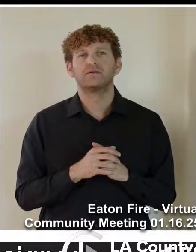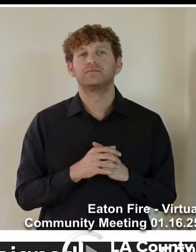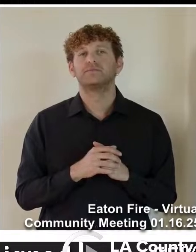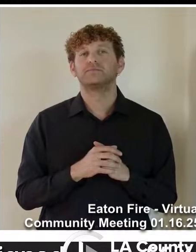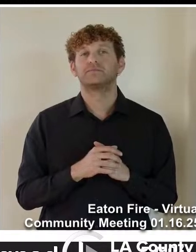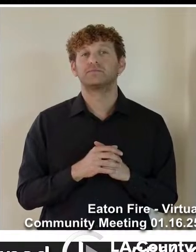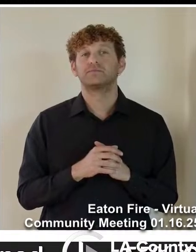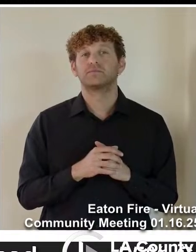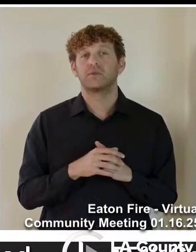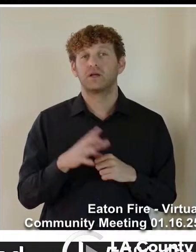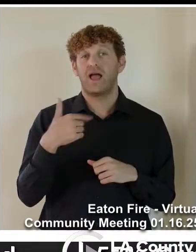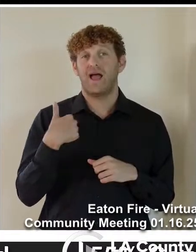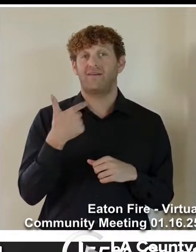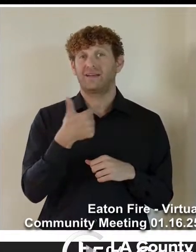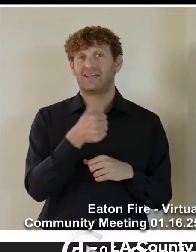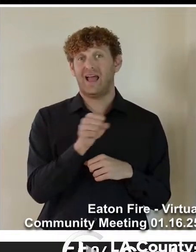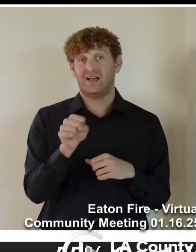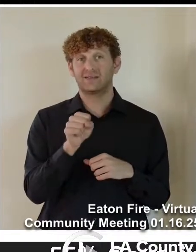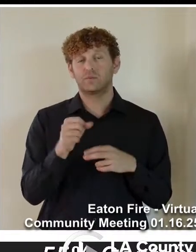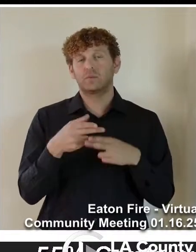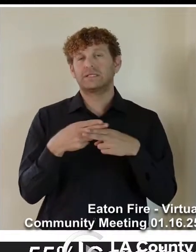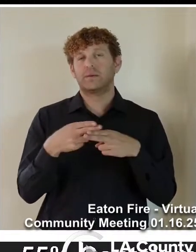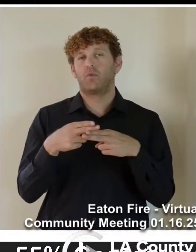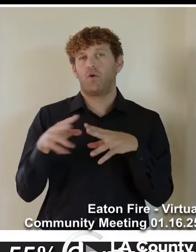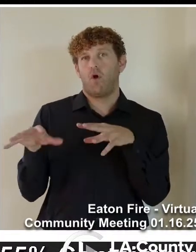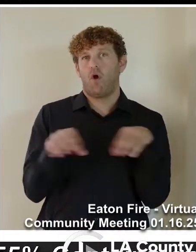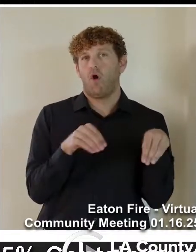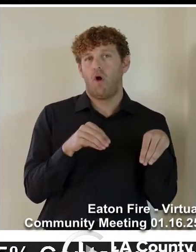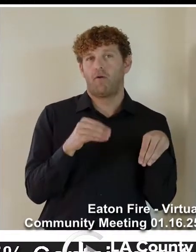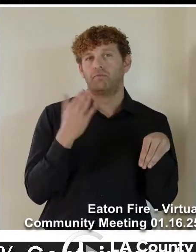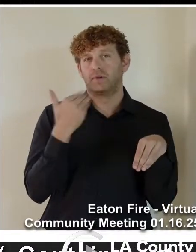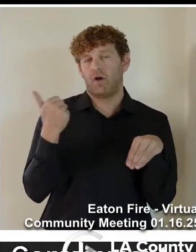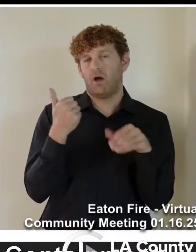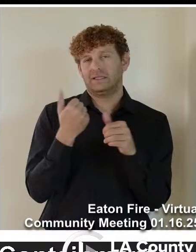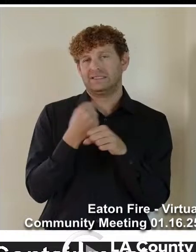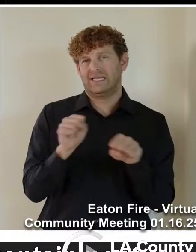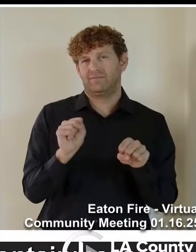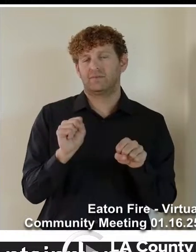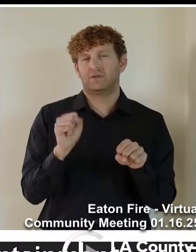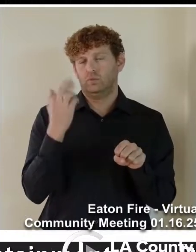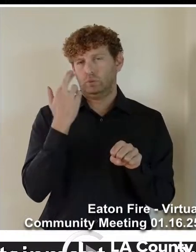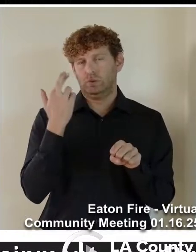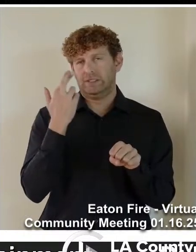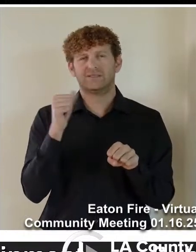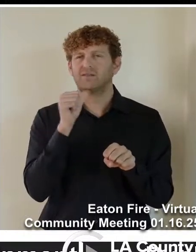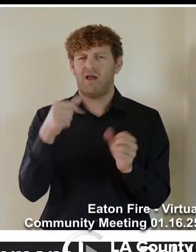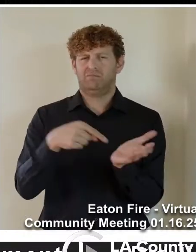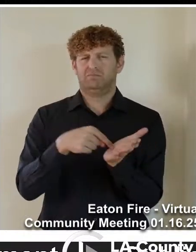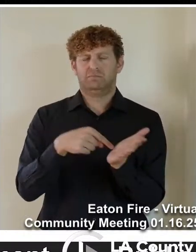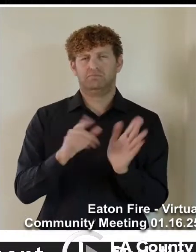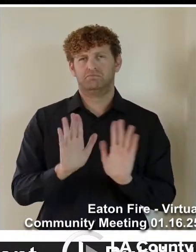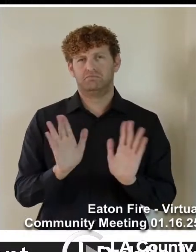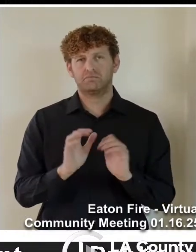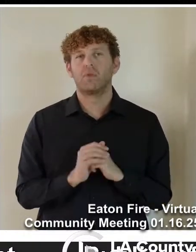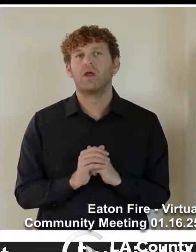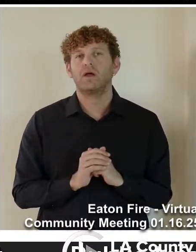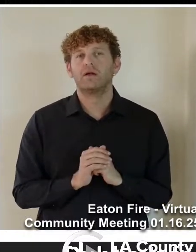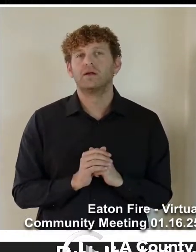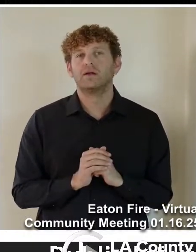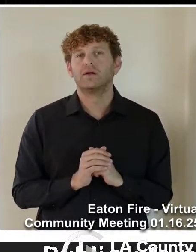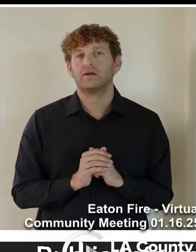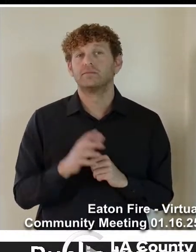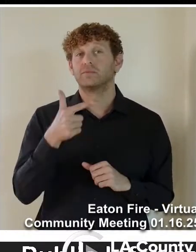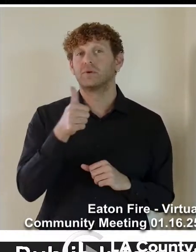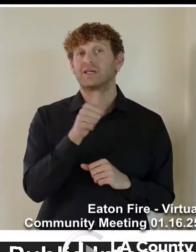reasons will not be billed for service during this temporary outage. For more information, SoCal Gas representatives will be at the Disaster